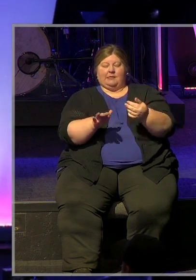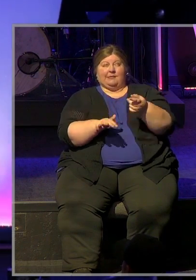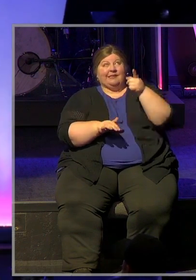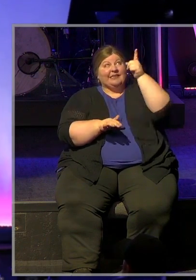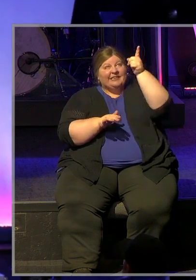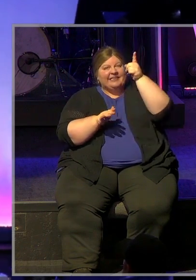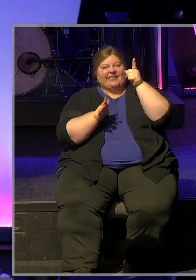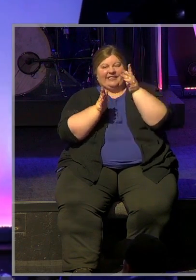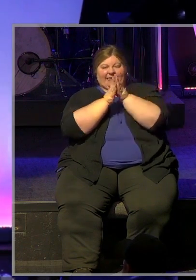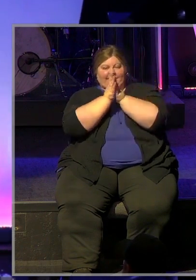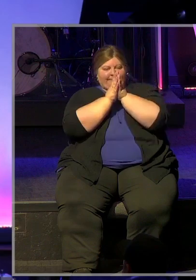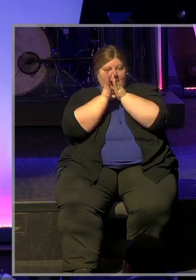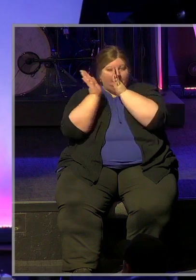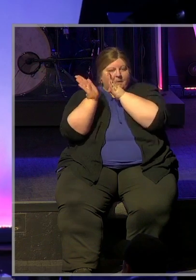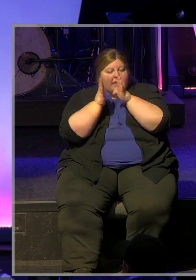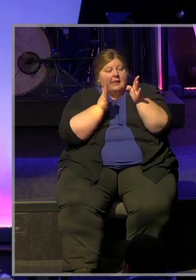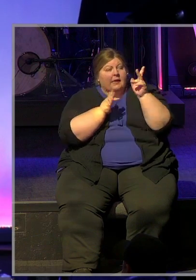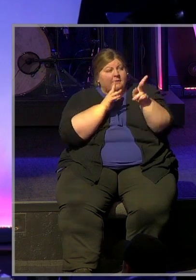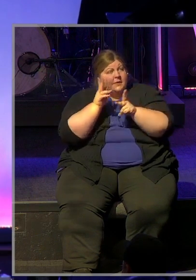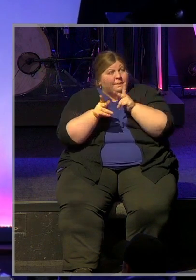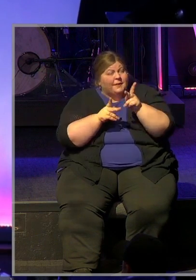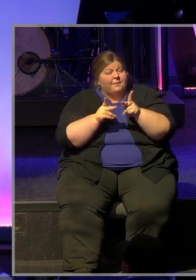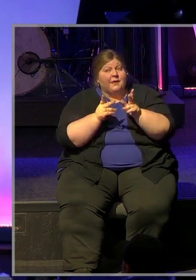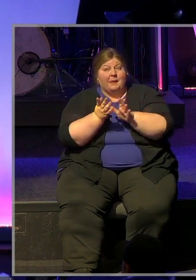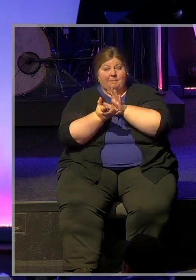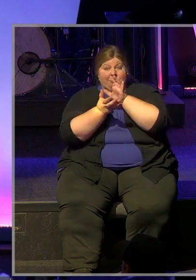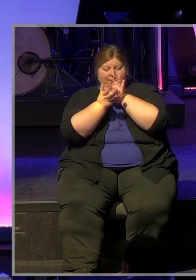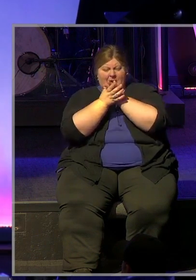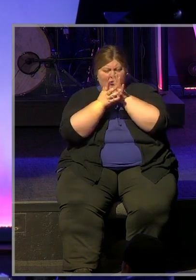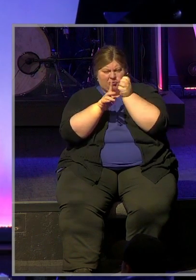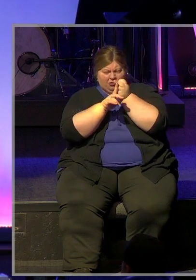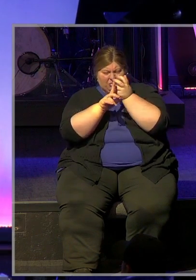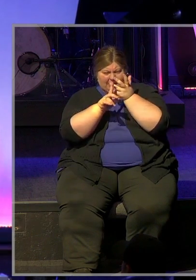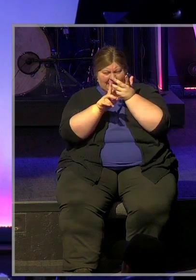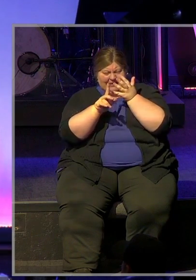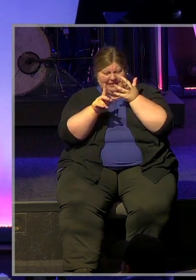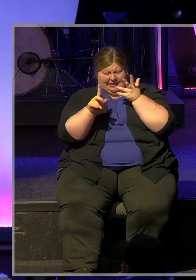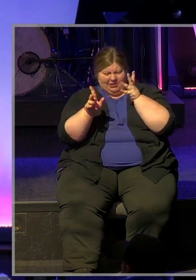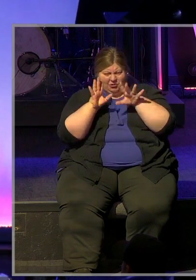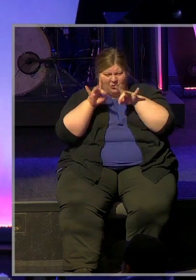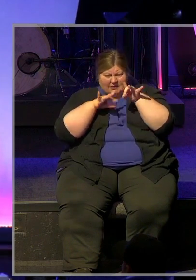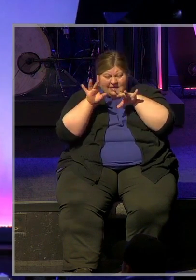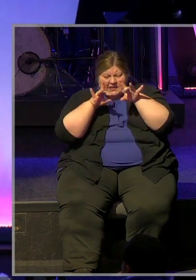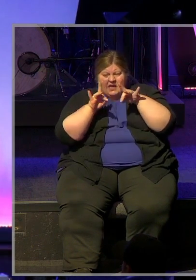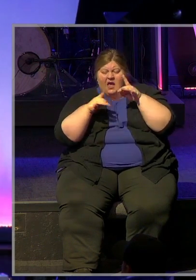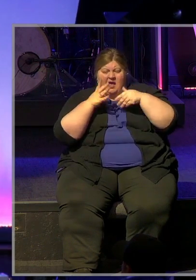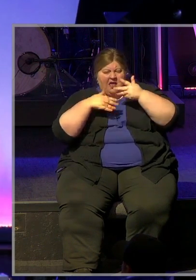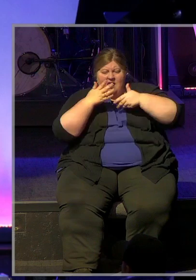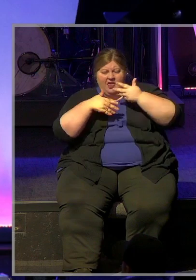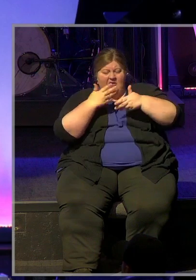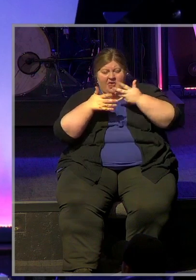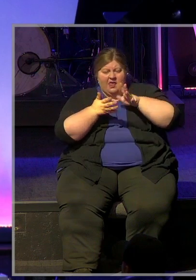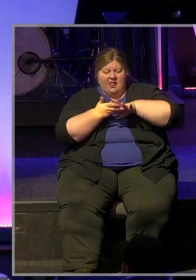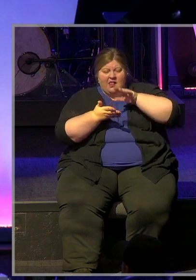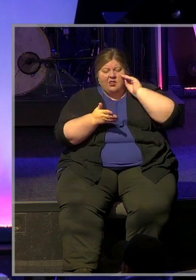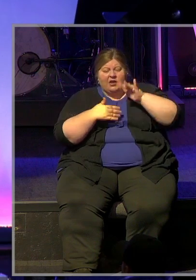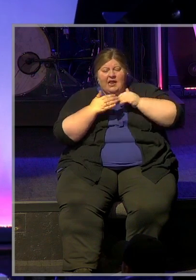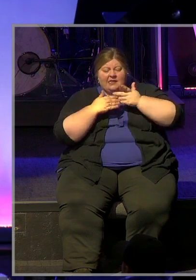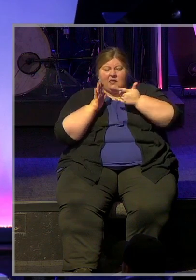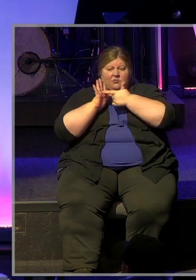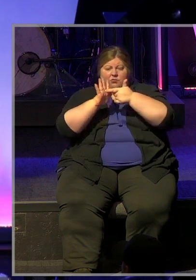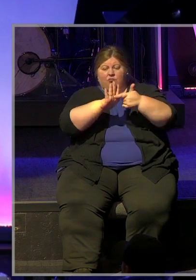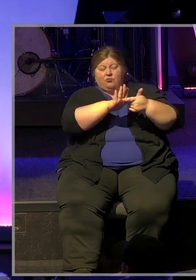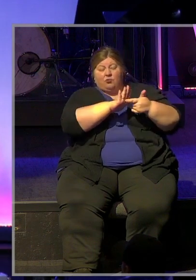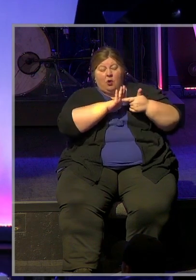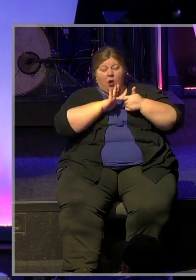has intended for his people. He says marriage, as you unpack marriage, as you understand it, as you live it out, as it puts itself on display,